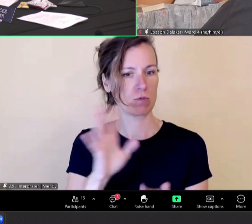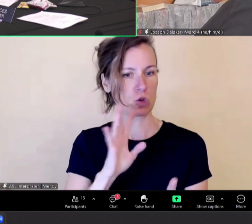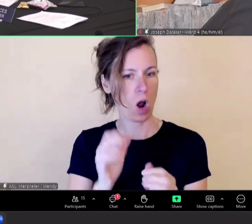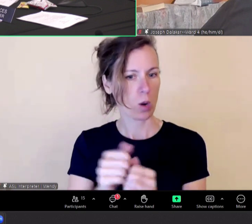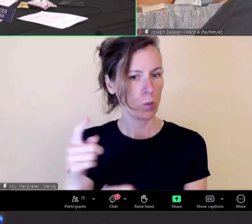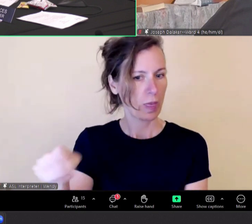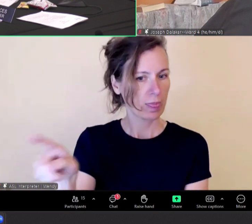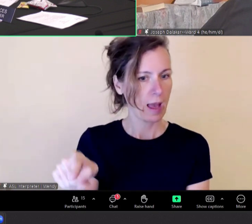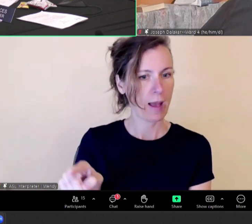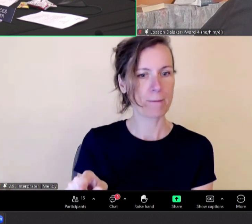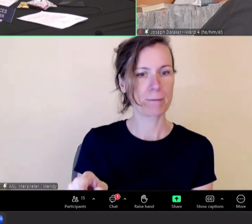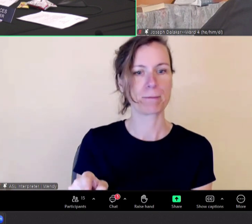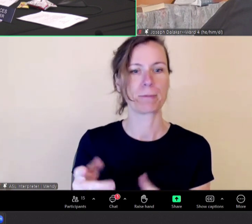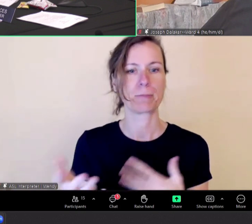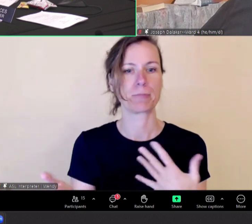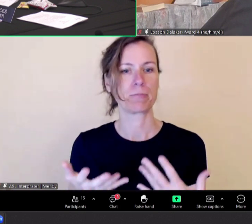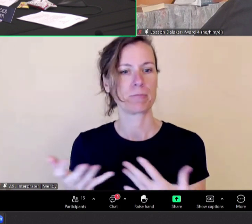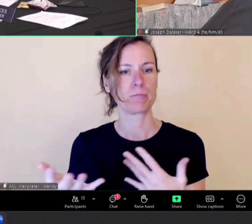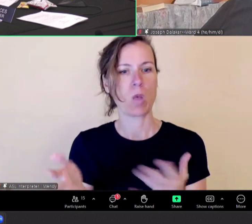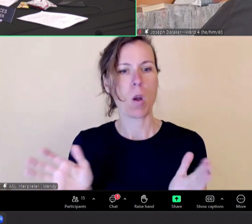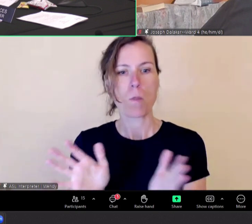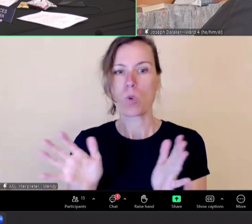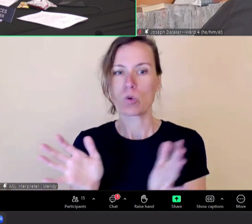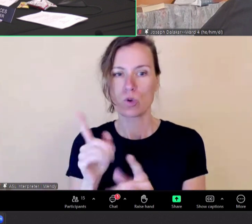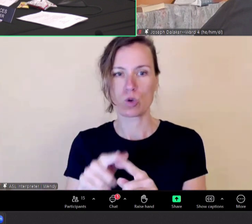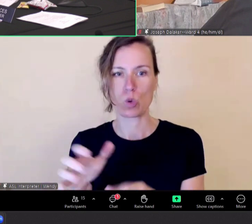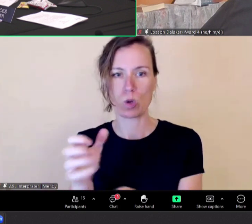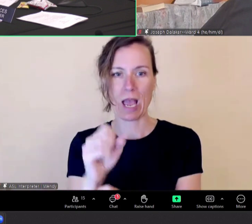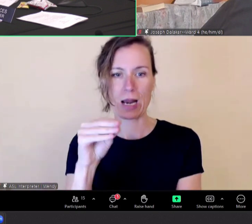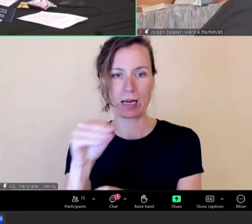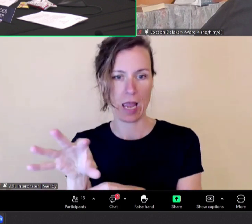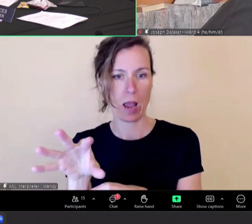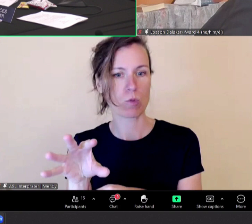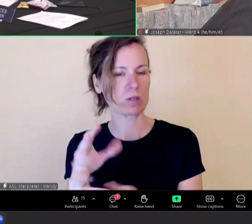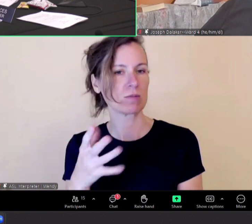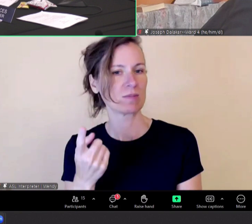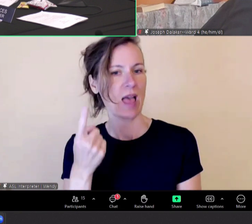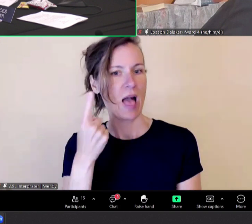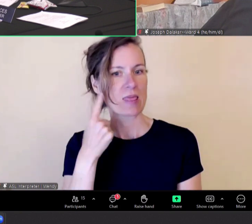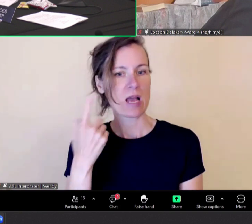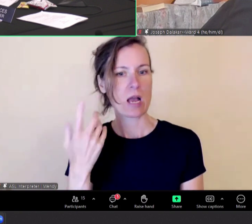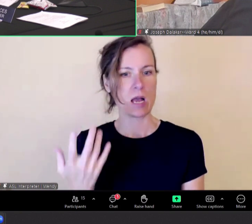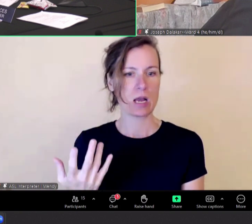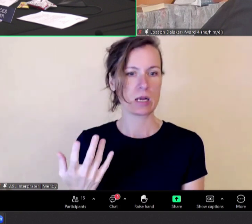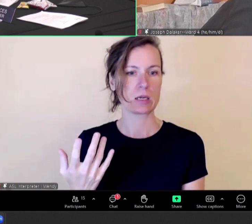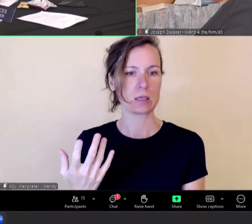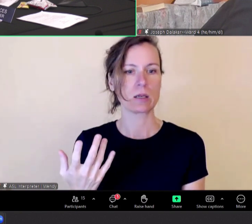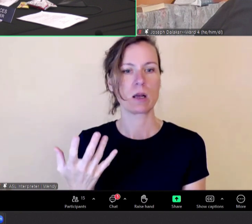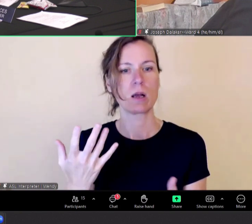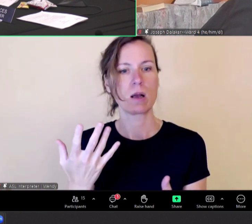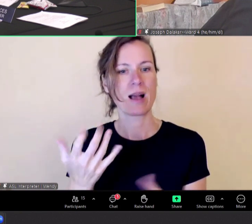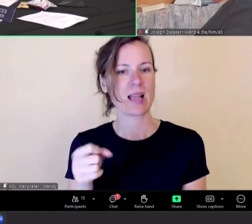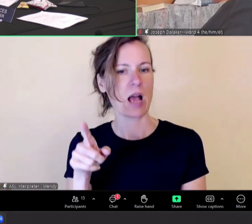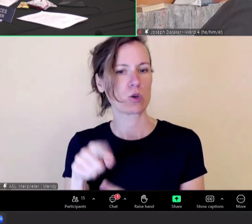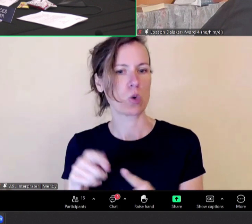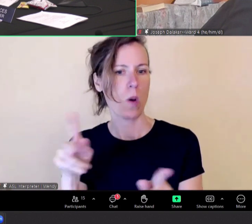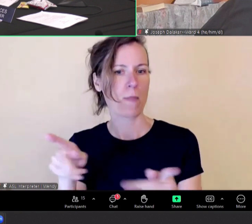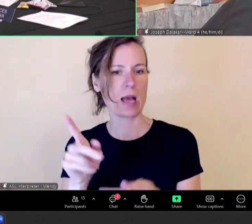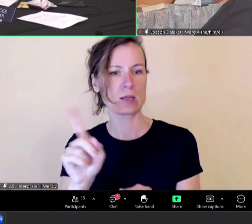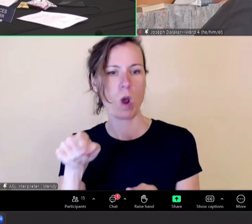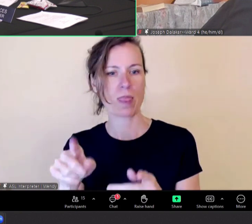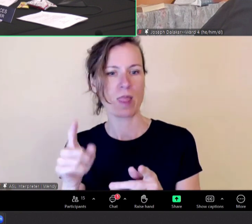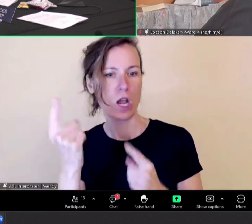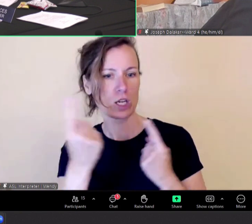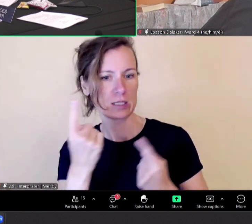we have gotten to a place in where they're really taking under consideration. Well, not really taking under consideration. They should take under